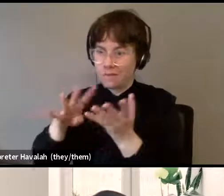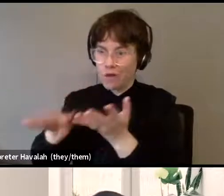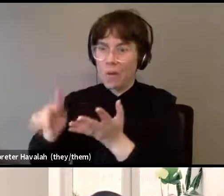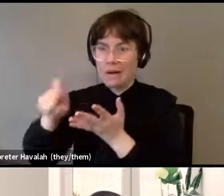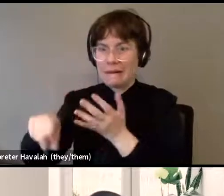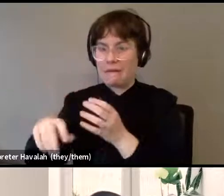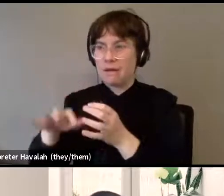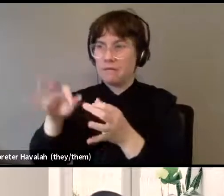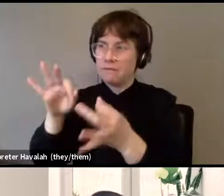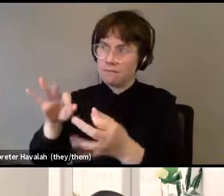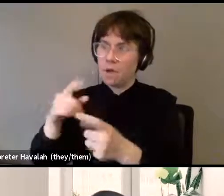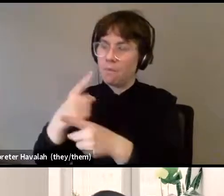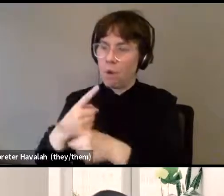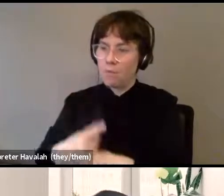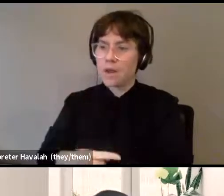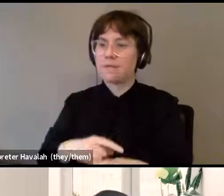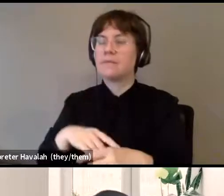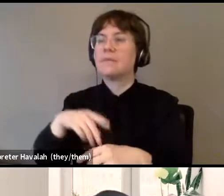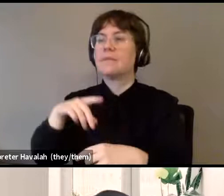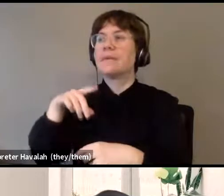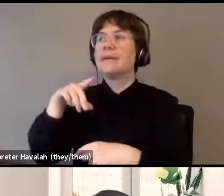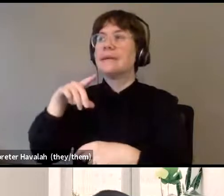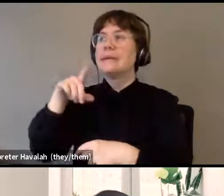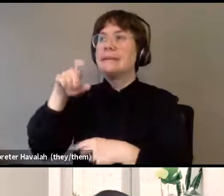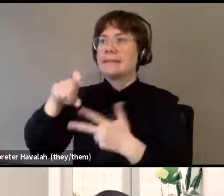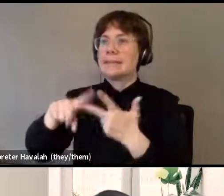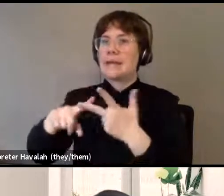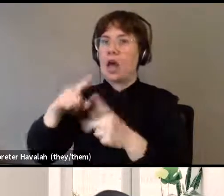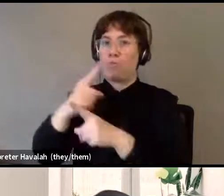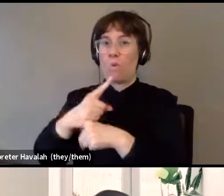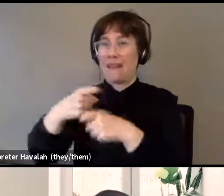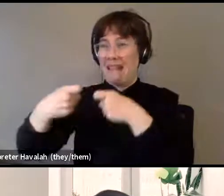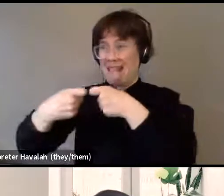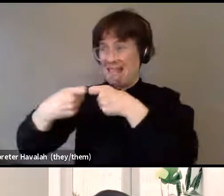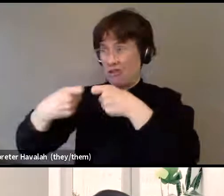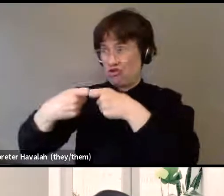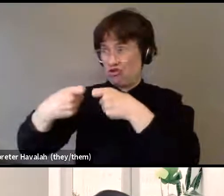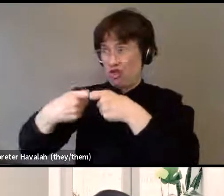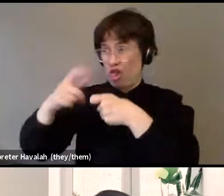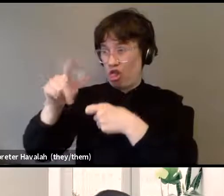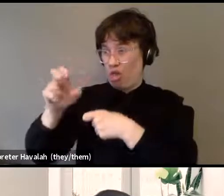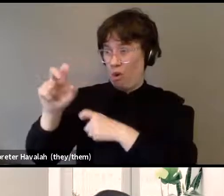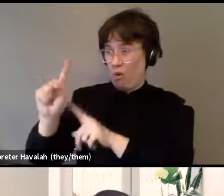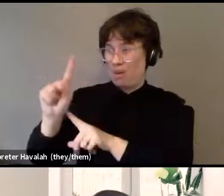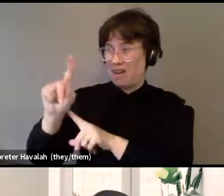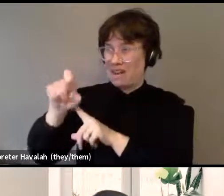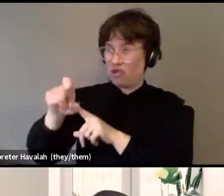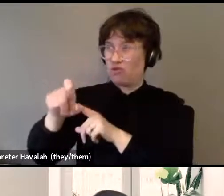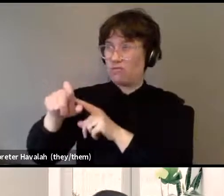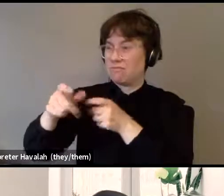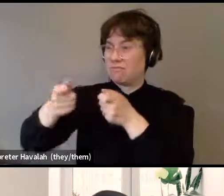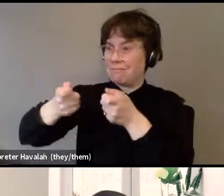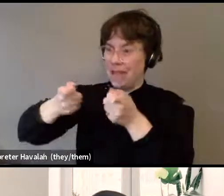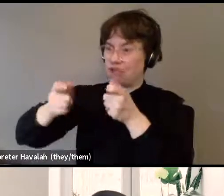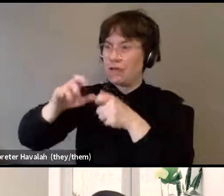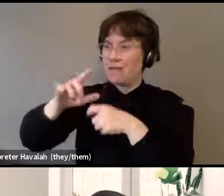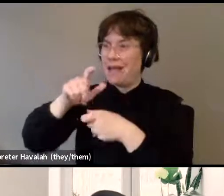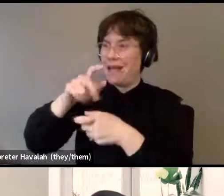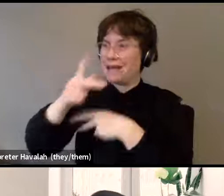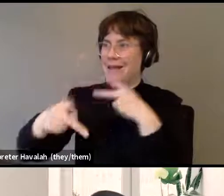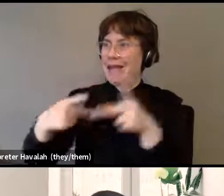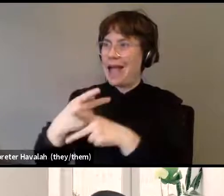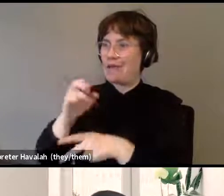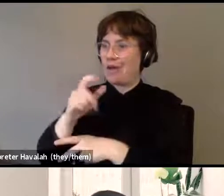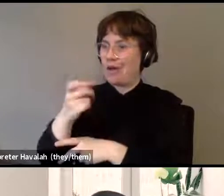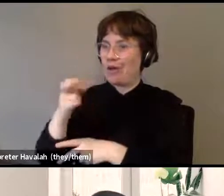have the correct electrical load to be able to handle that type of cooler. So the first